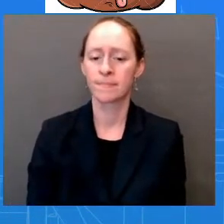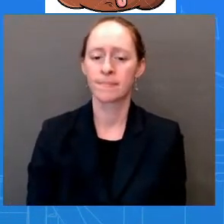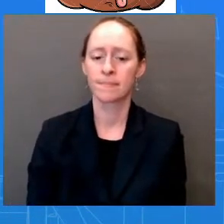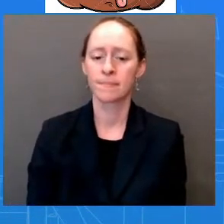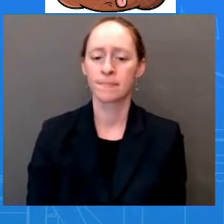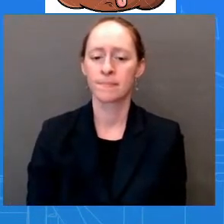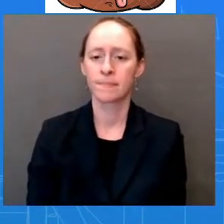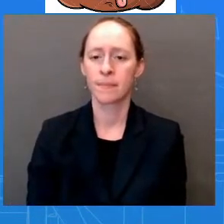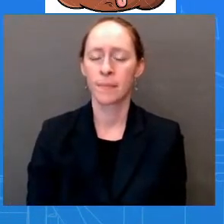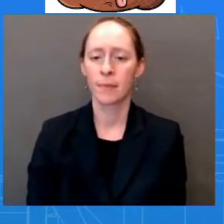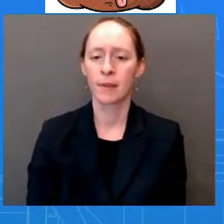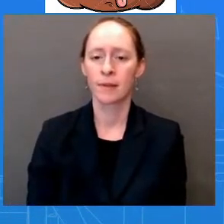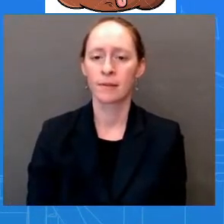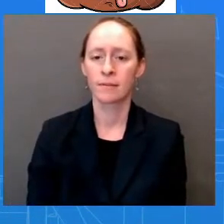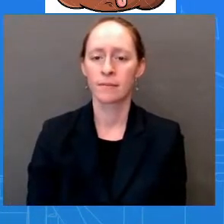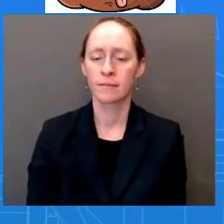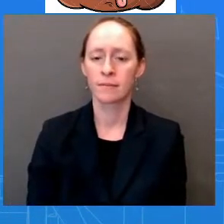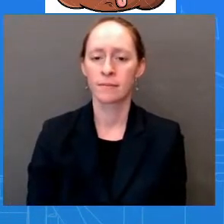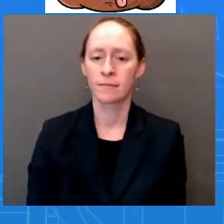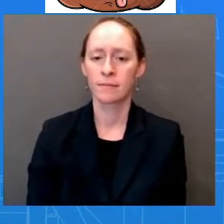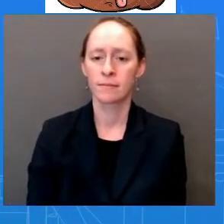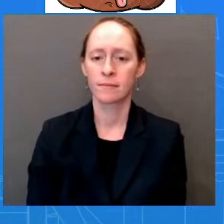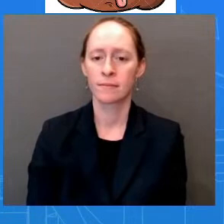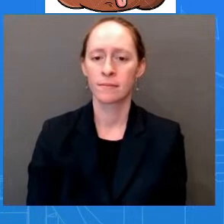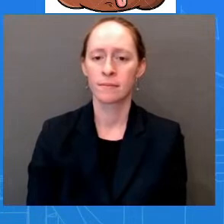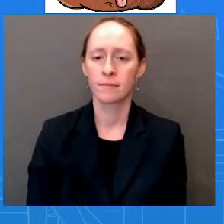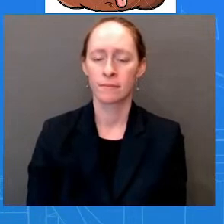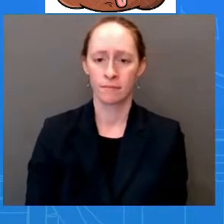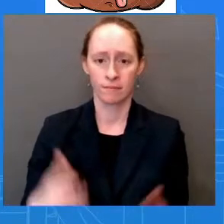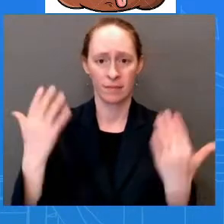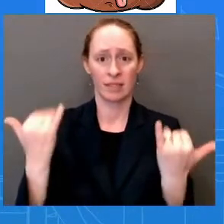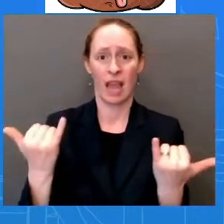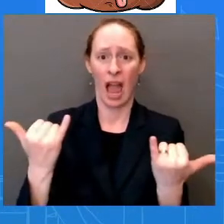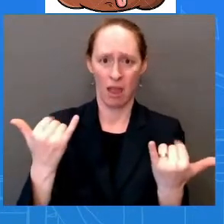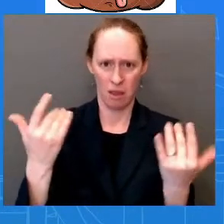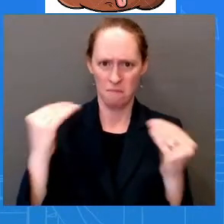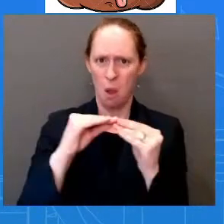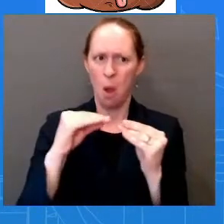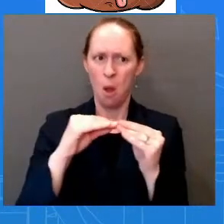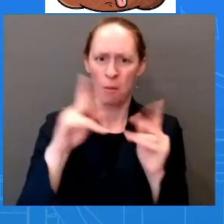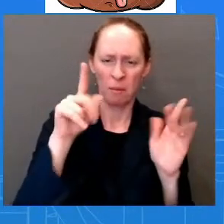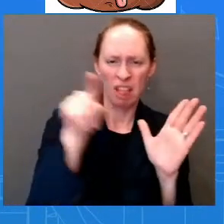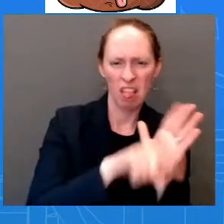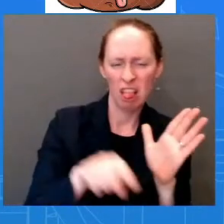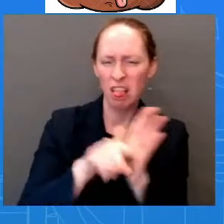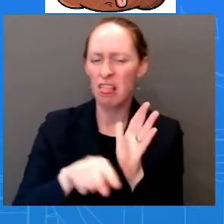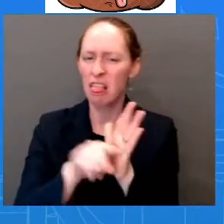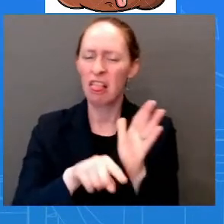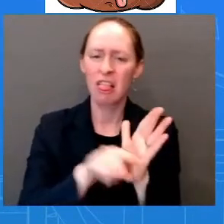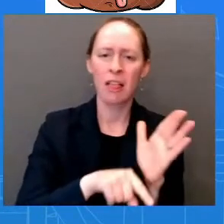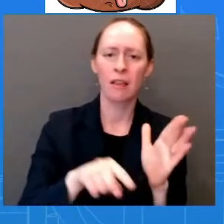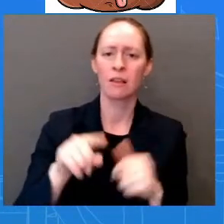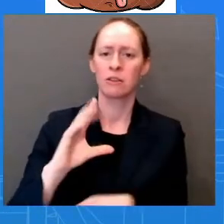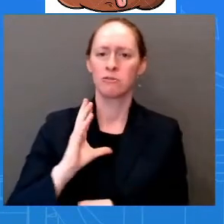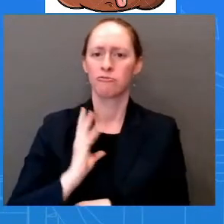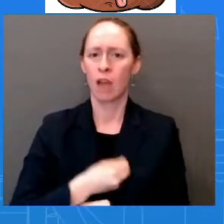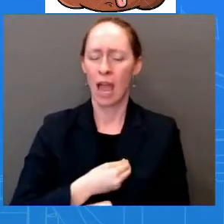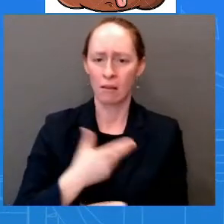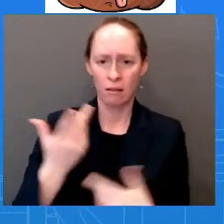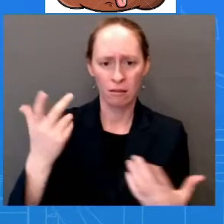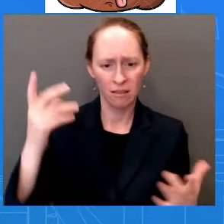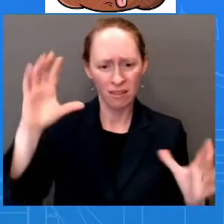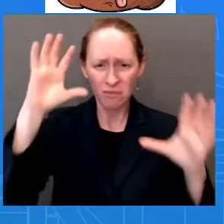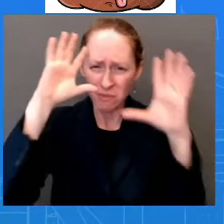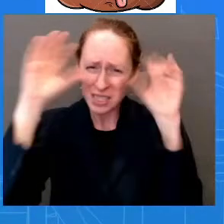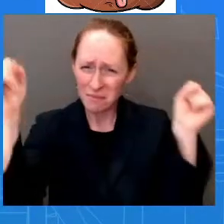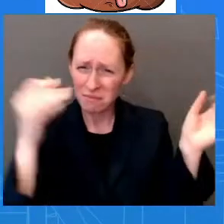has been so prevalent even in the wake of the shooting, what plans does the president have to speak more about this? What else is the White House planning to do on